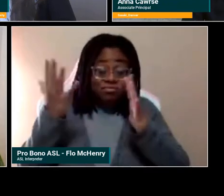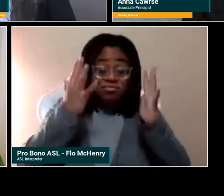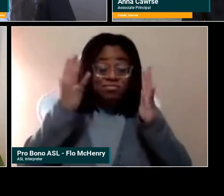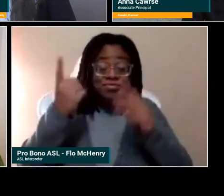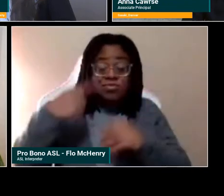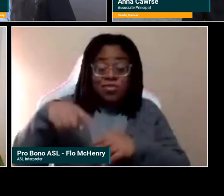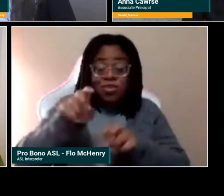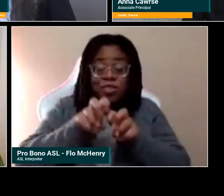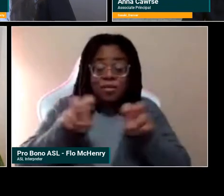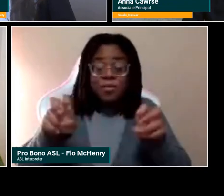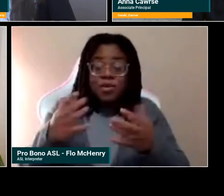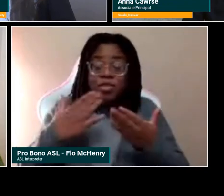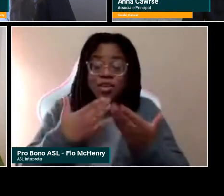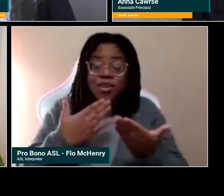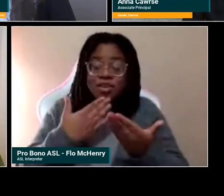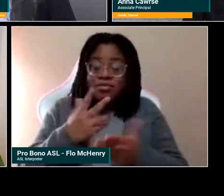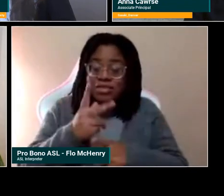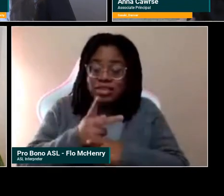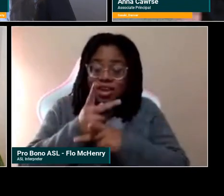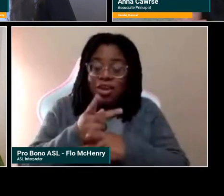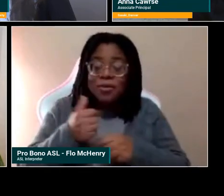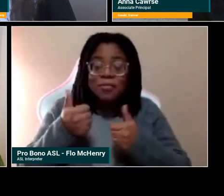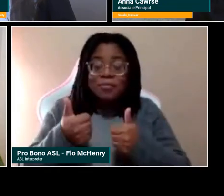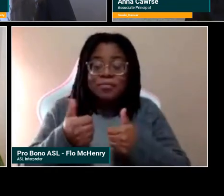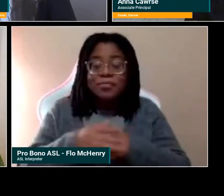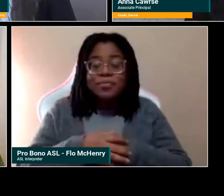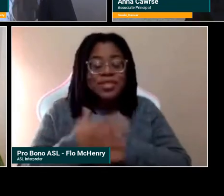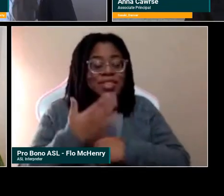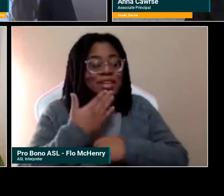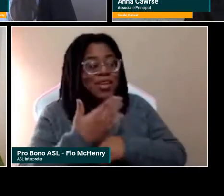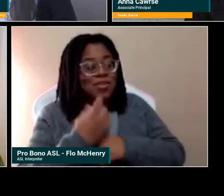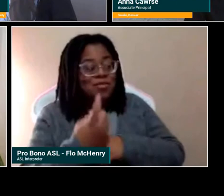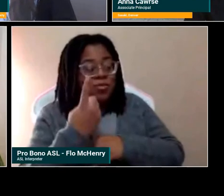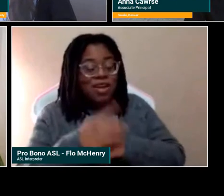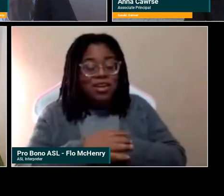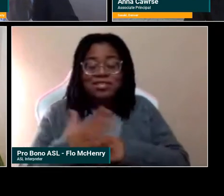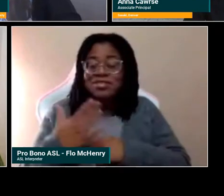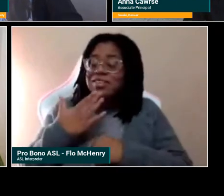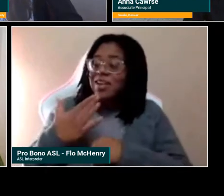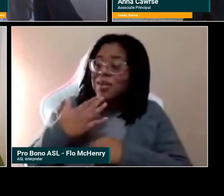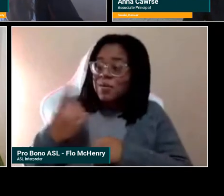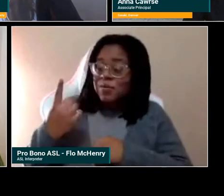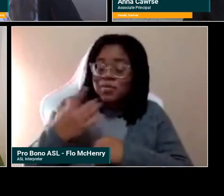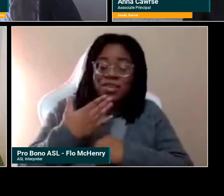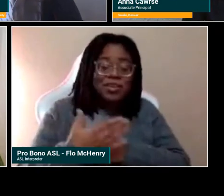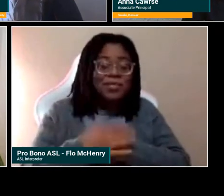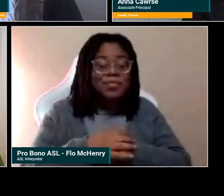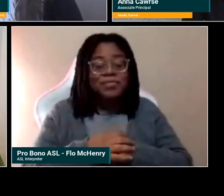much, and take care. Good night, everyone. Thank you, everyone. Thanks, everyone. Thanks.